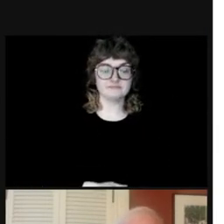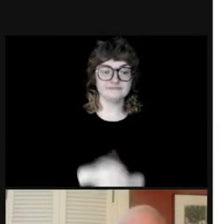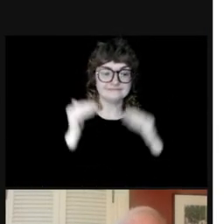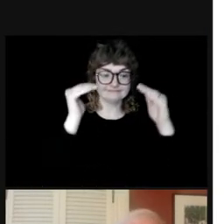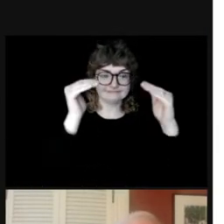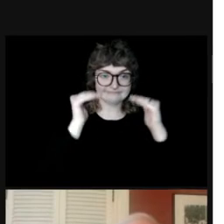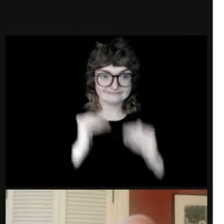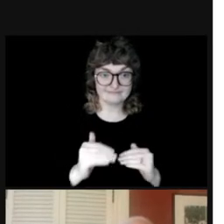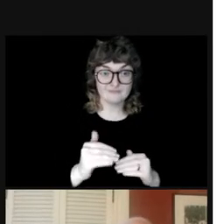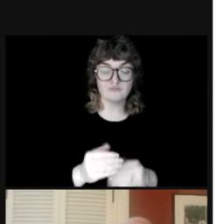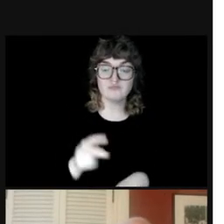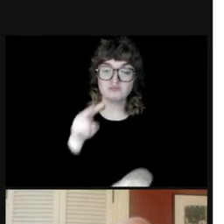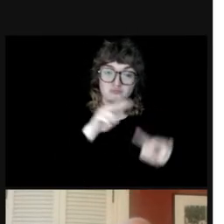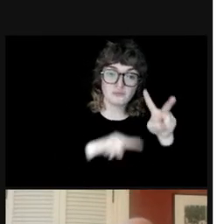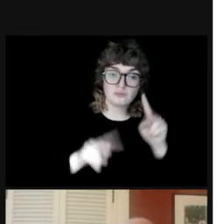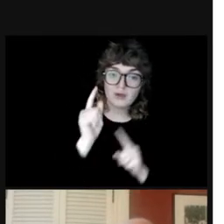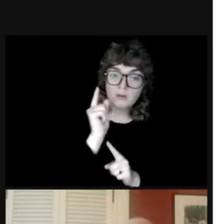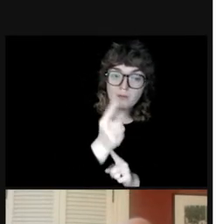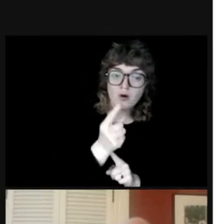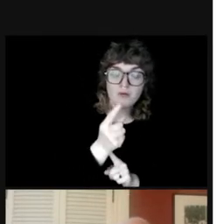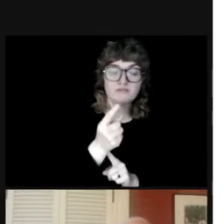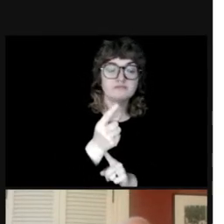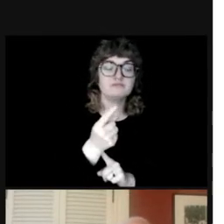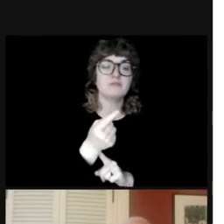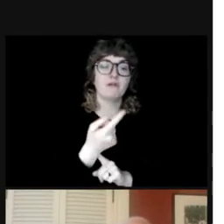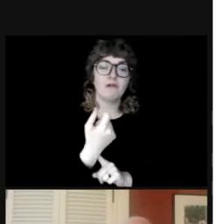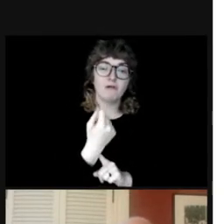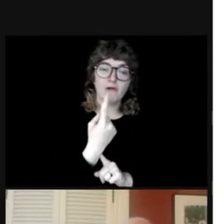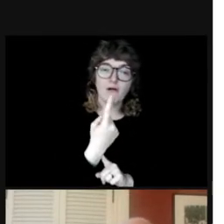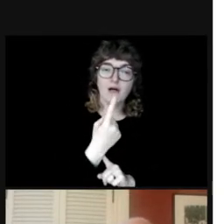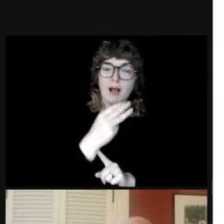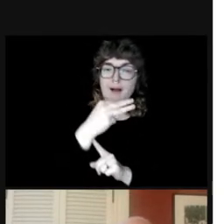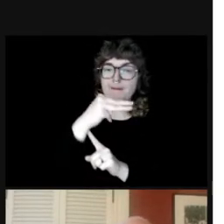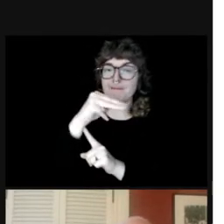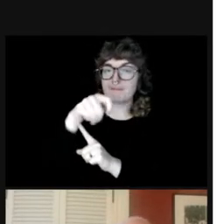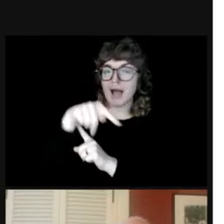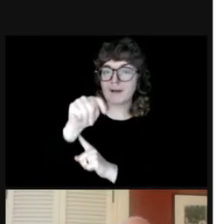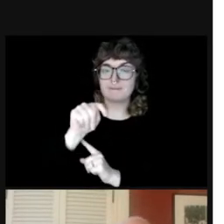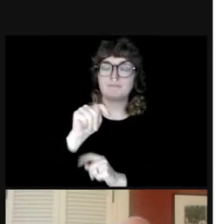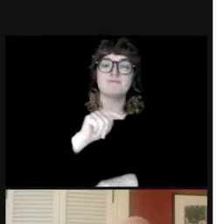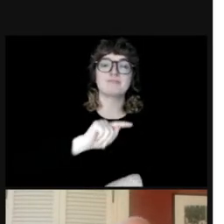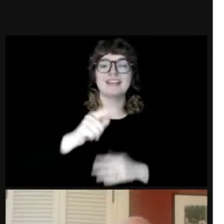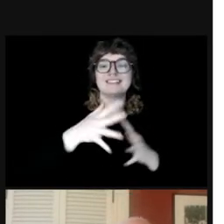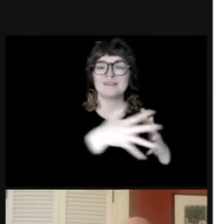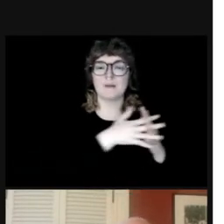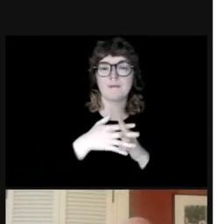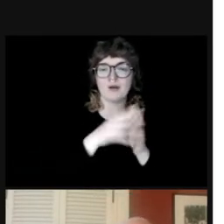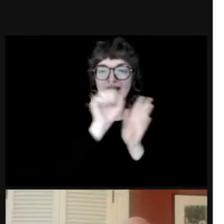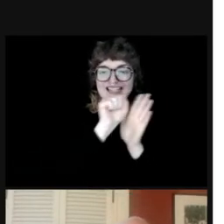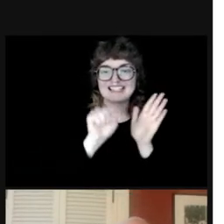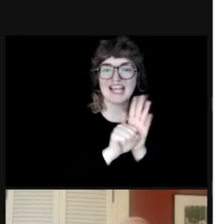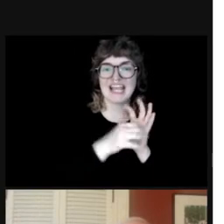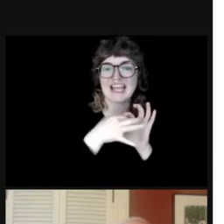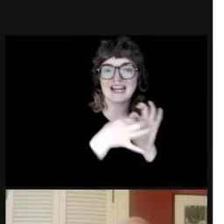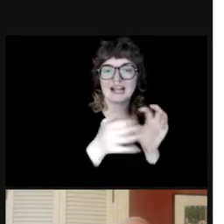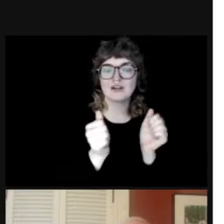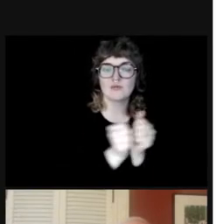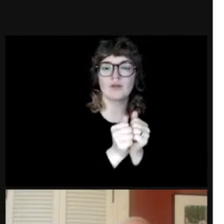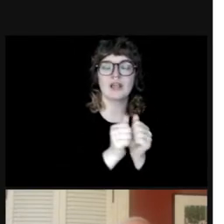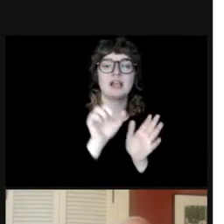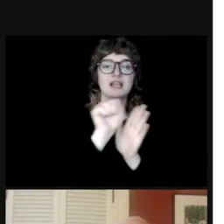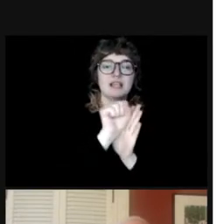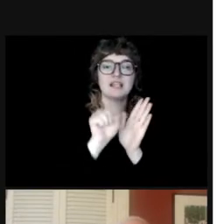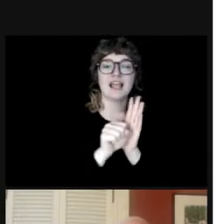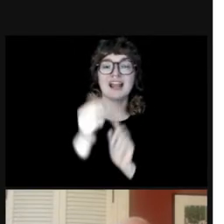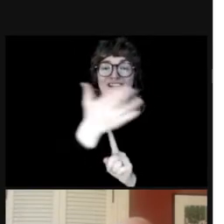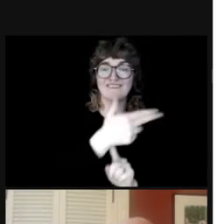moment here to look at a familiar map. Every state here is located with a state flag. Can you find the Maryland state